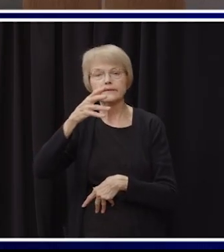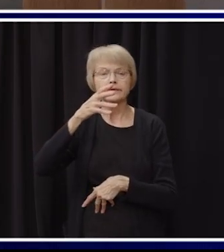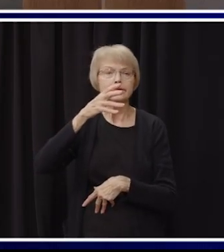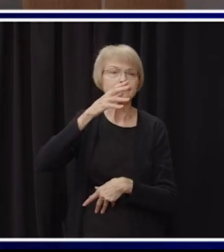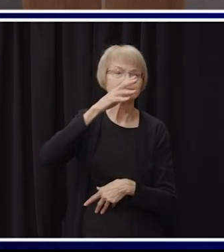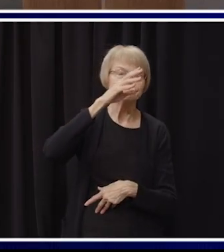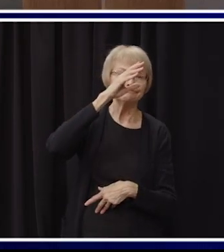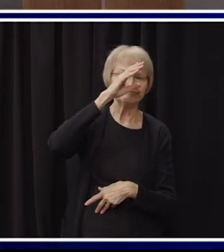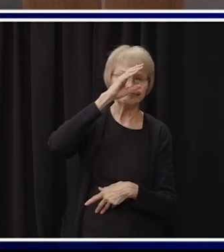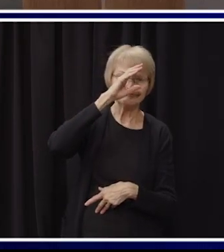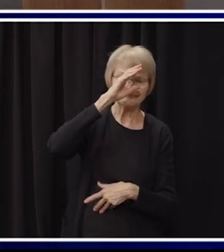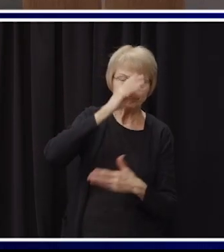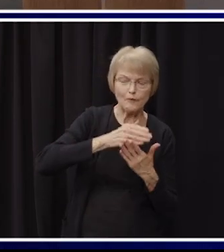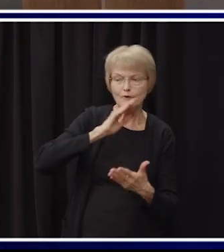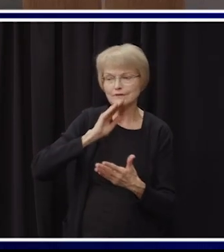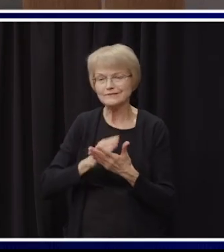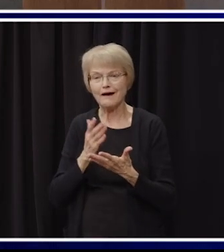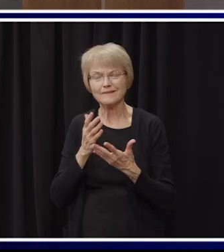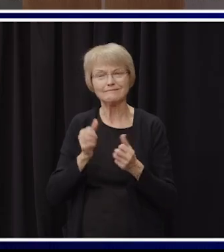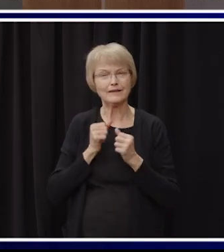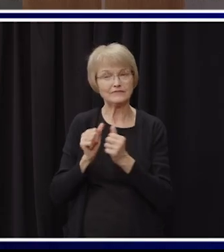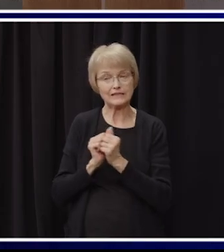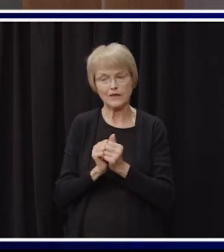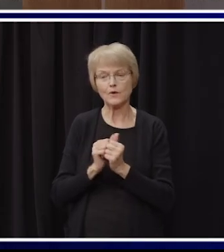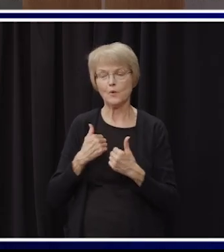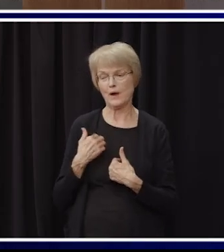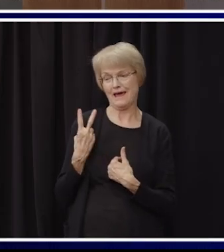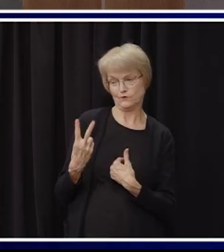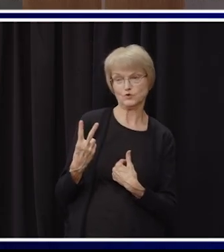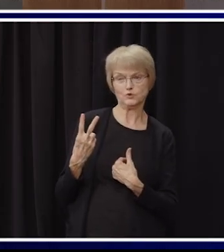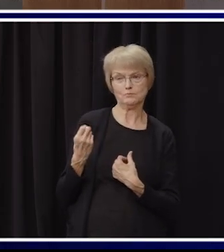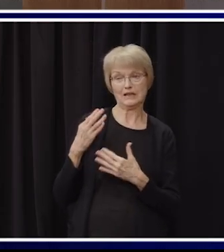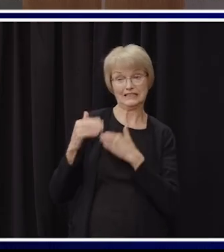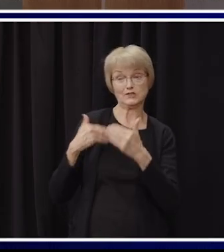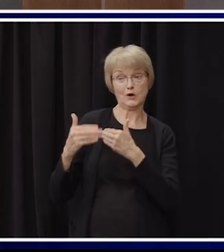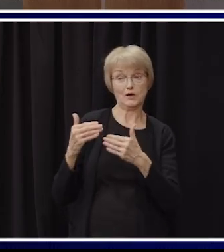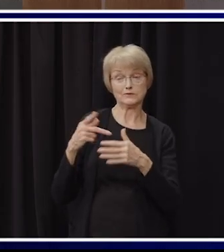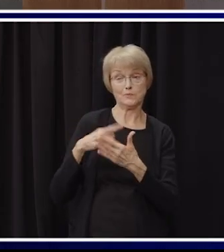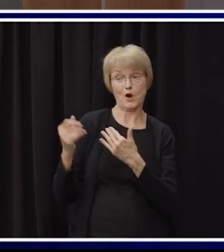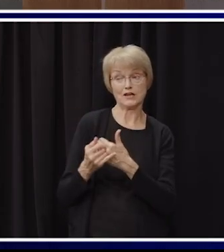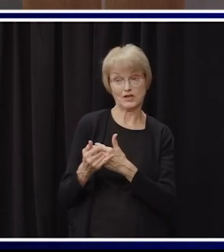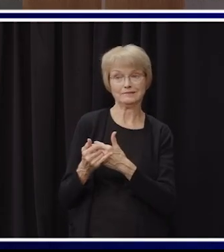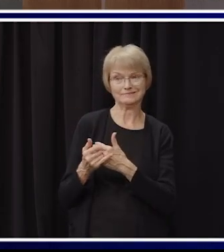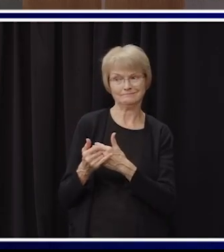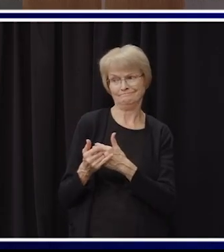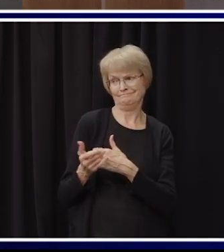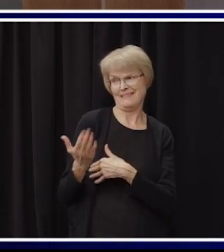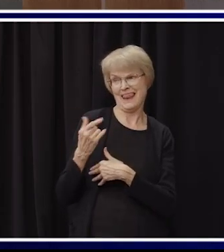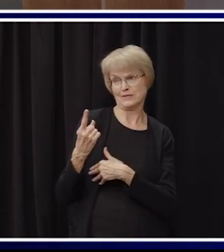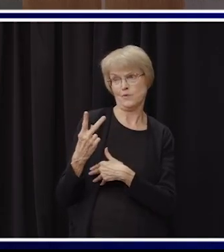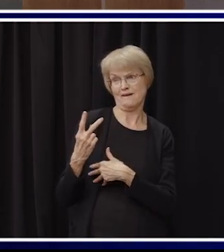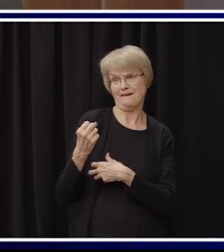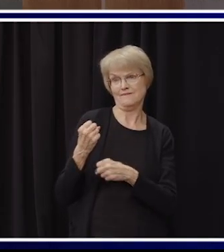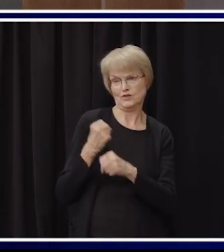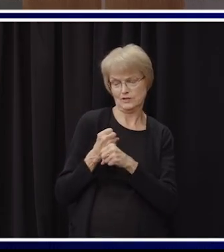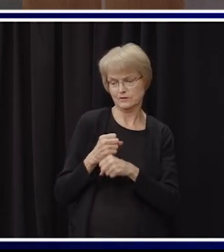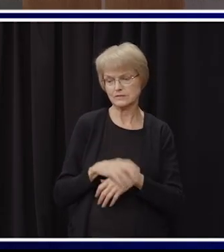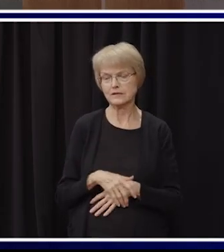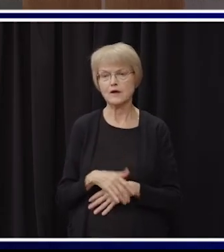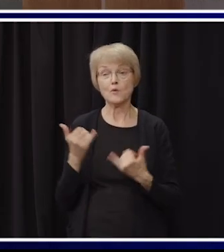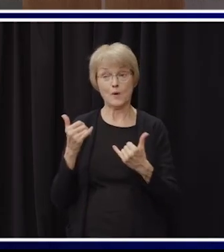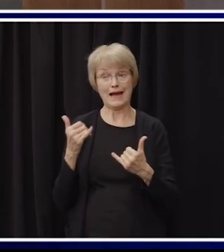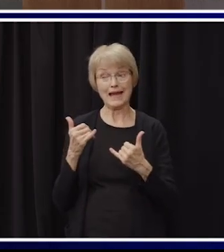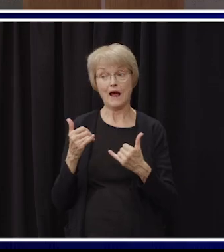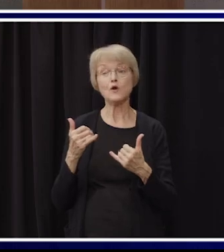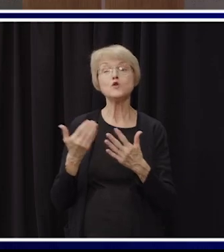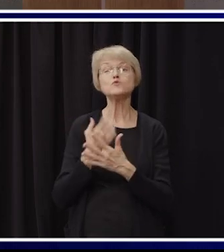anyway. We've done 2 multi-generational projects in the last 18 months. And we currently have one in